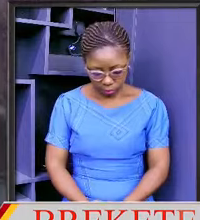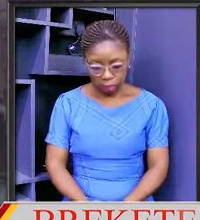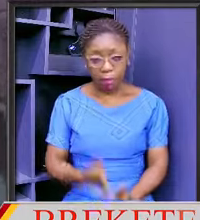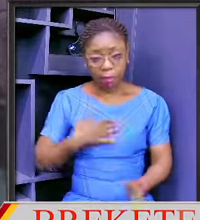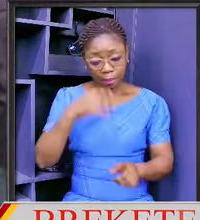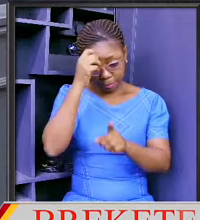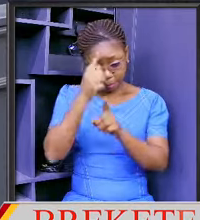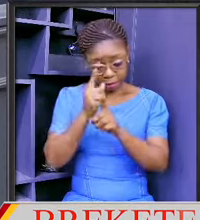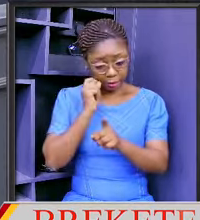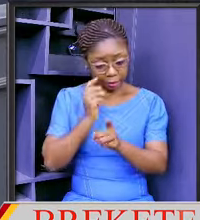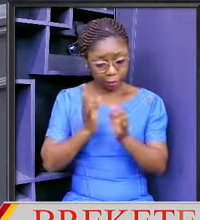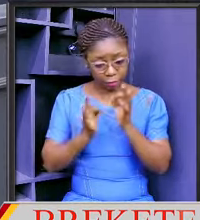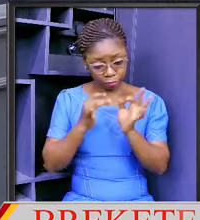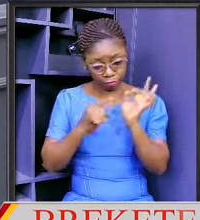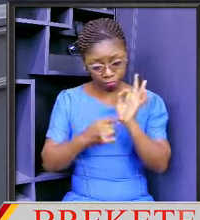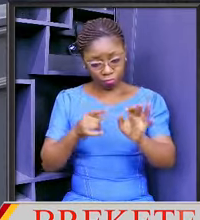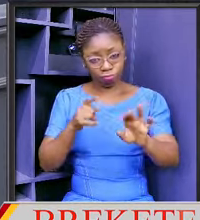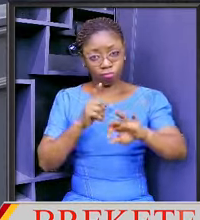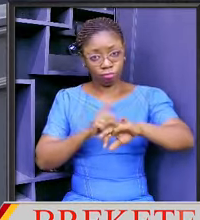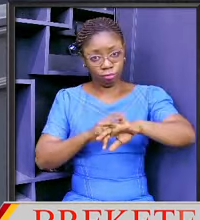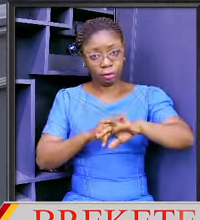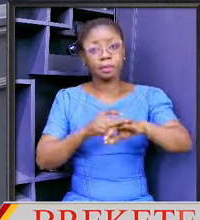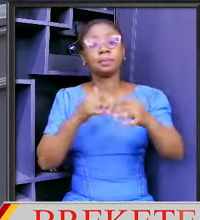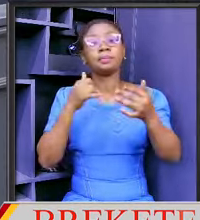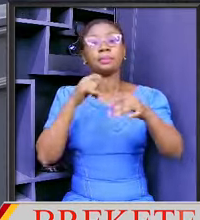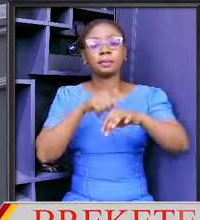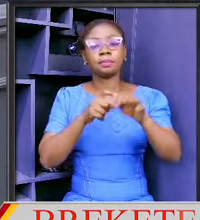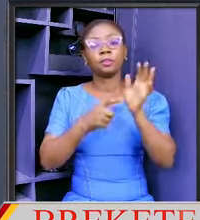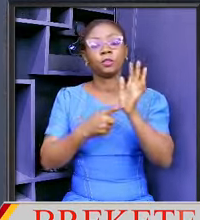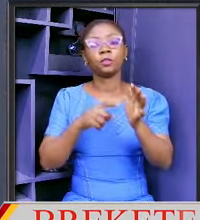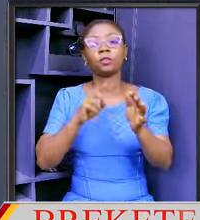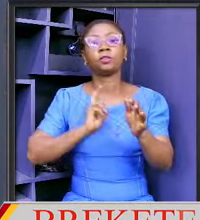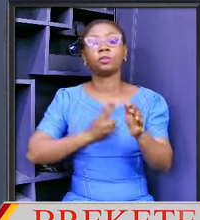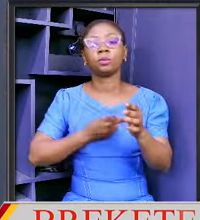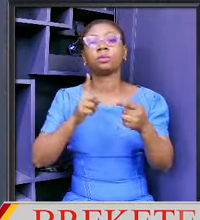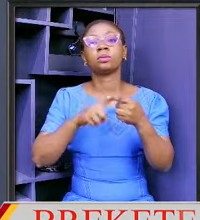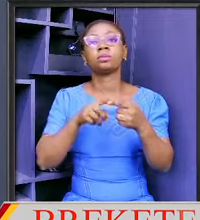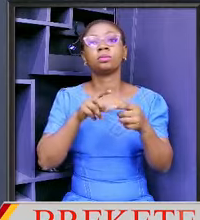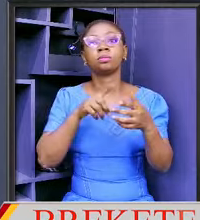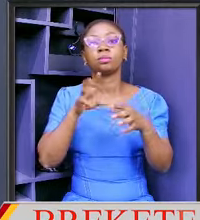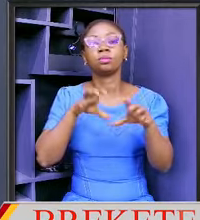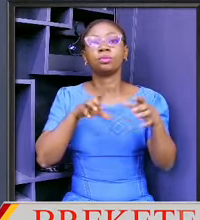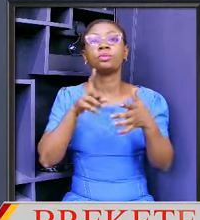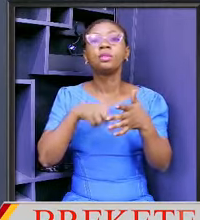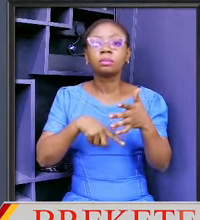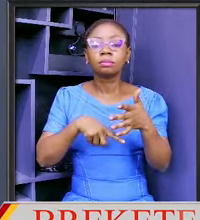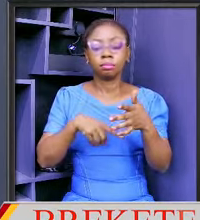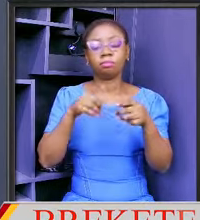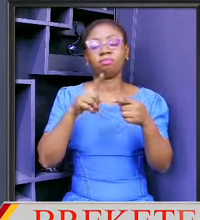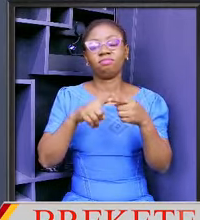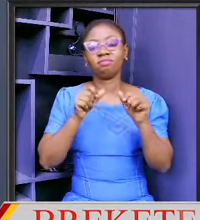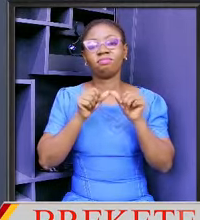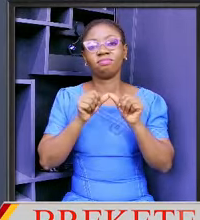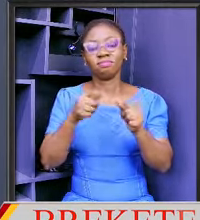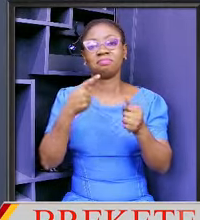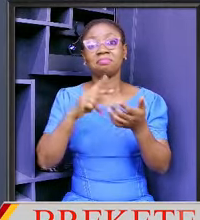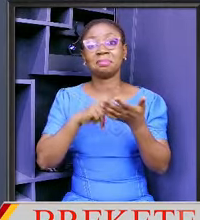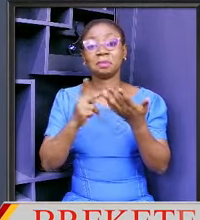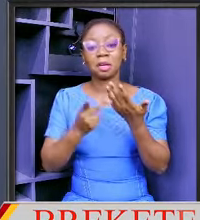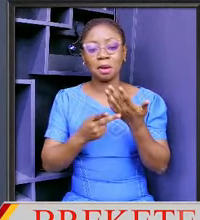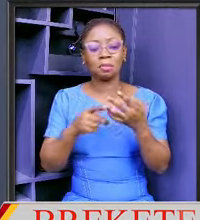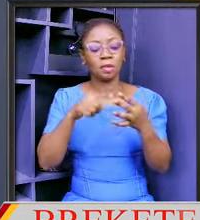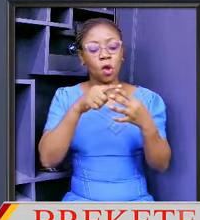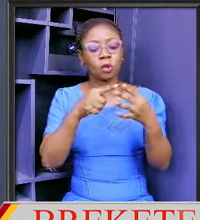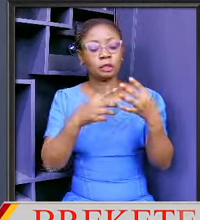My brothers, my sisters, if I look down and I see time, don't they give a signal? Signal to do to signal, make we continue to deliver, not they go. I see, if we say all the things where I